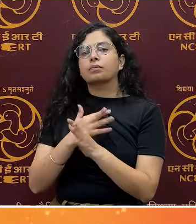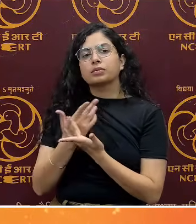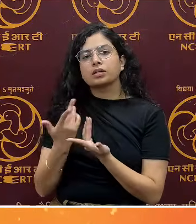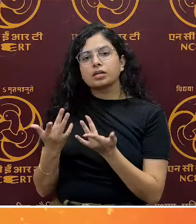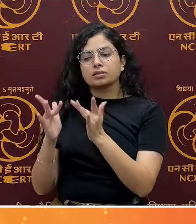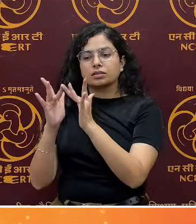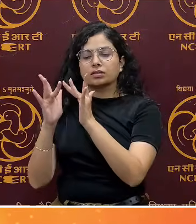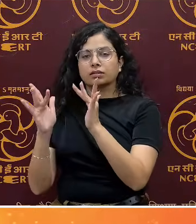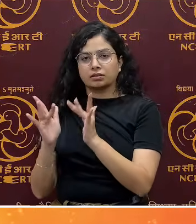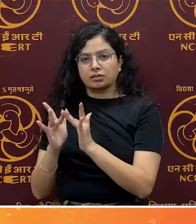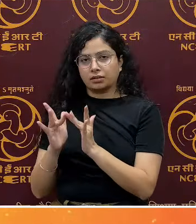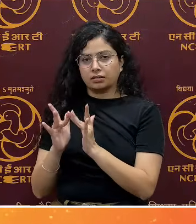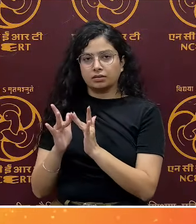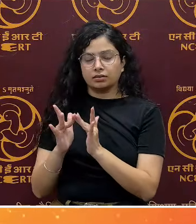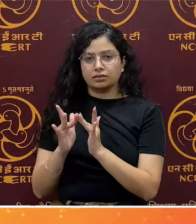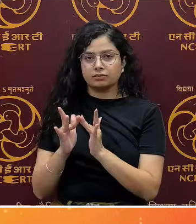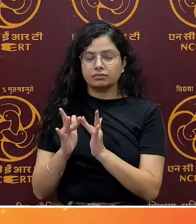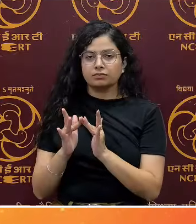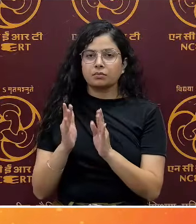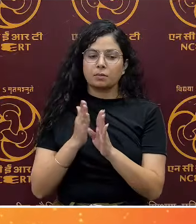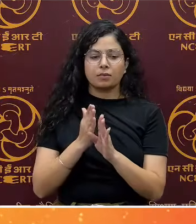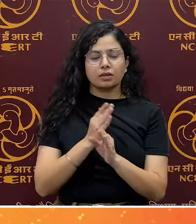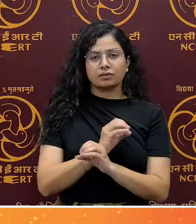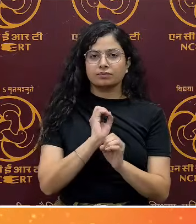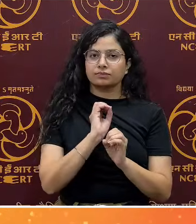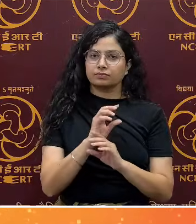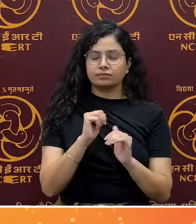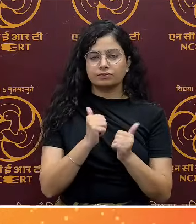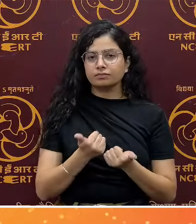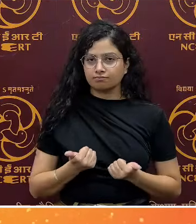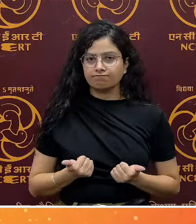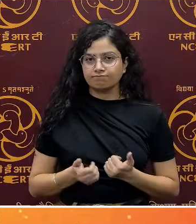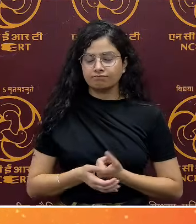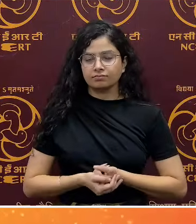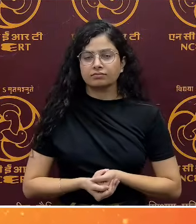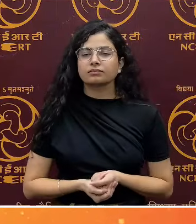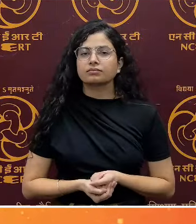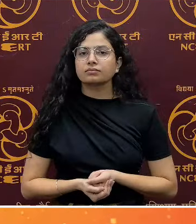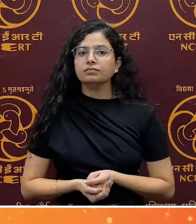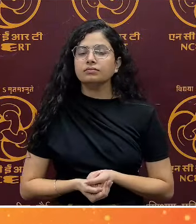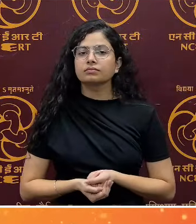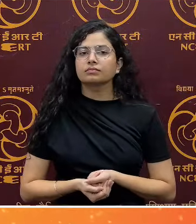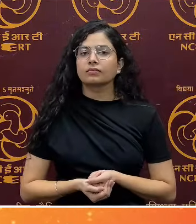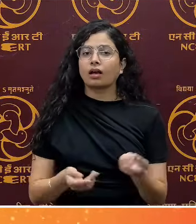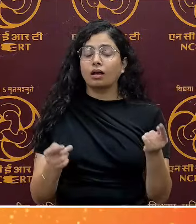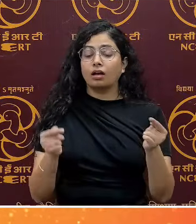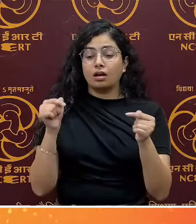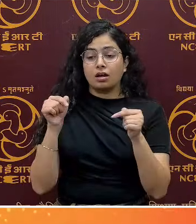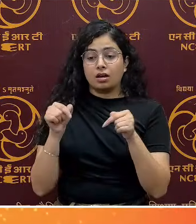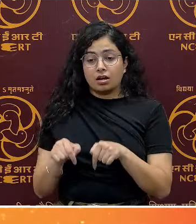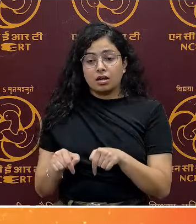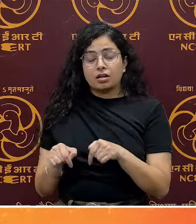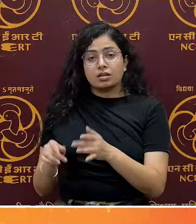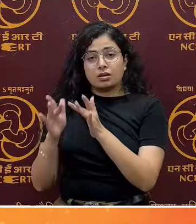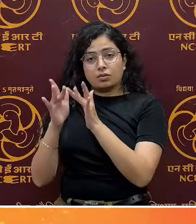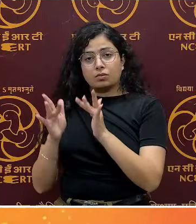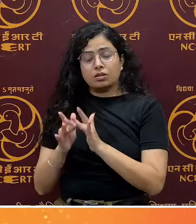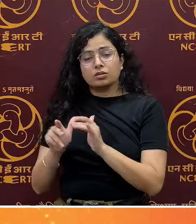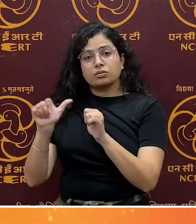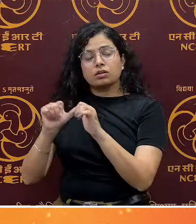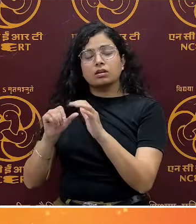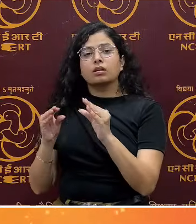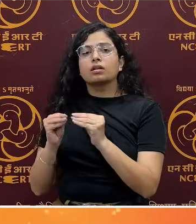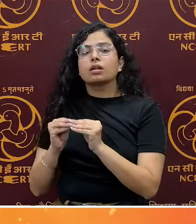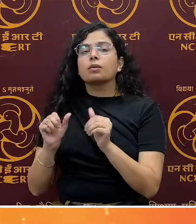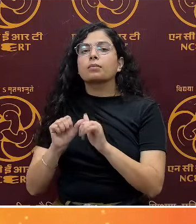stable internet connection, as you already mentioned it. Yes. These labs are actually available